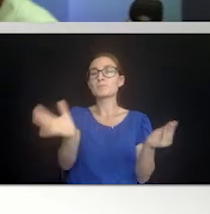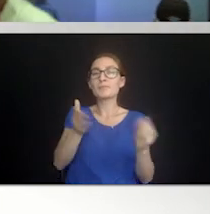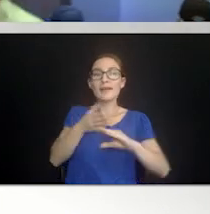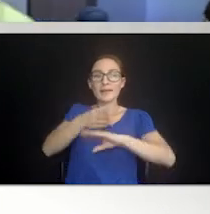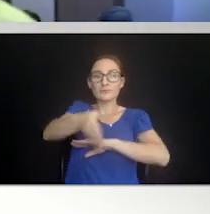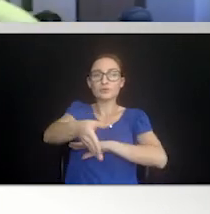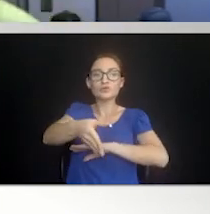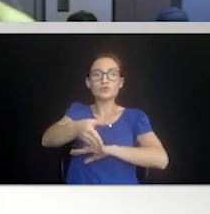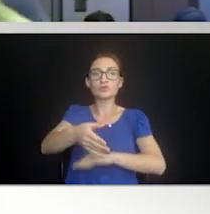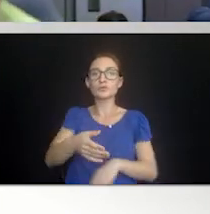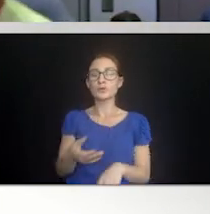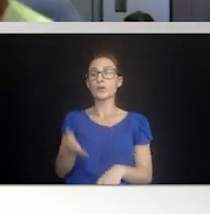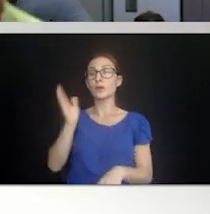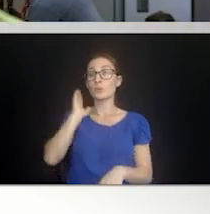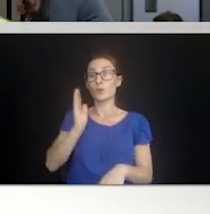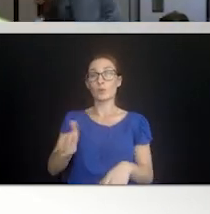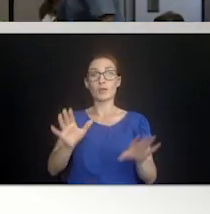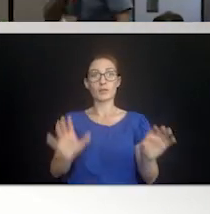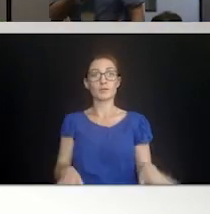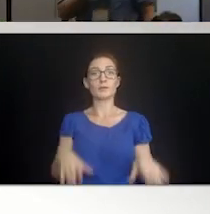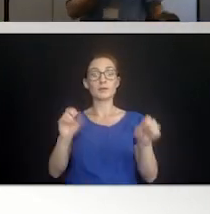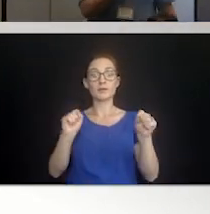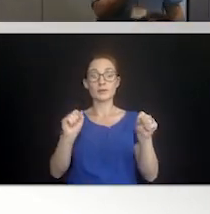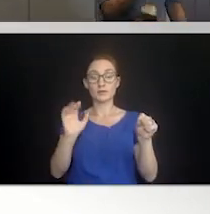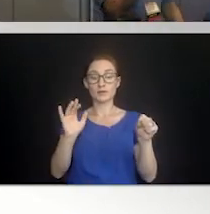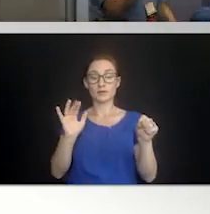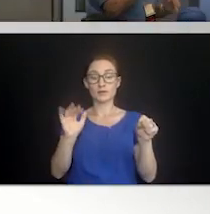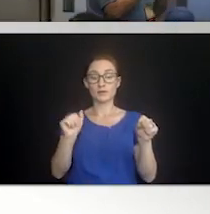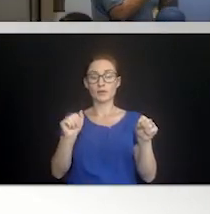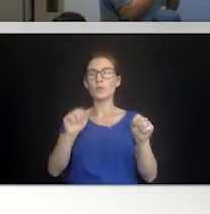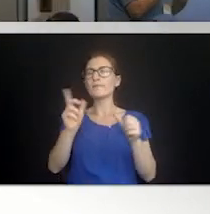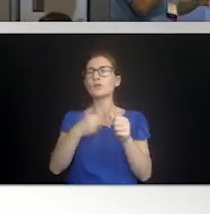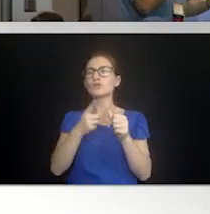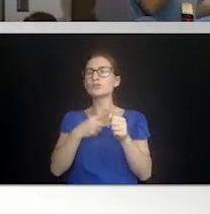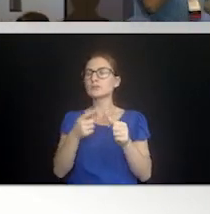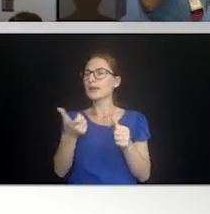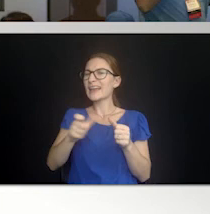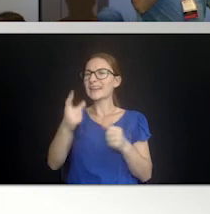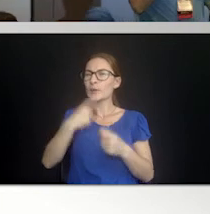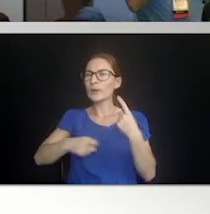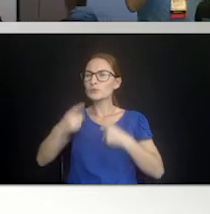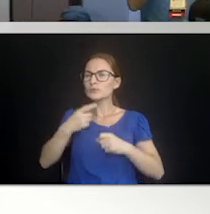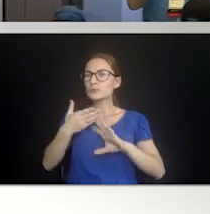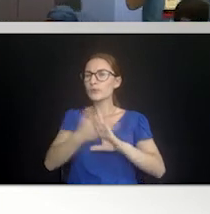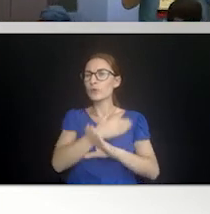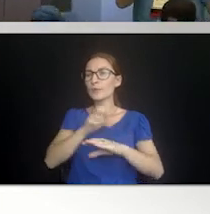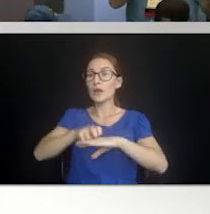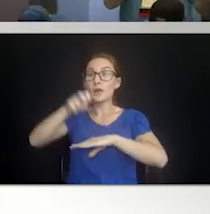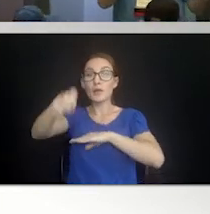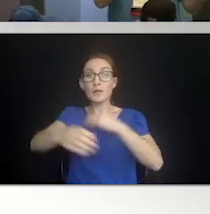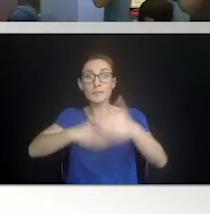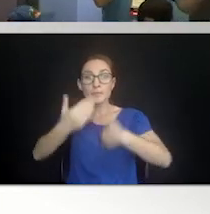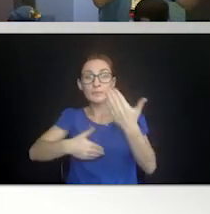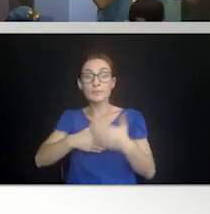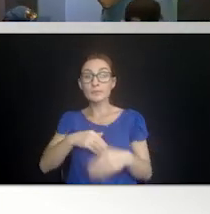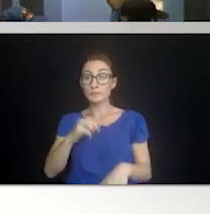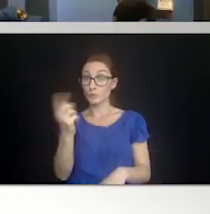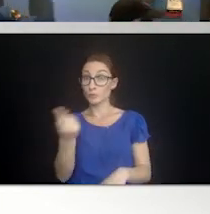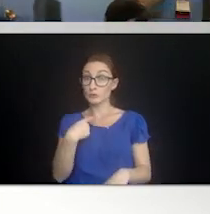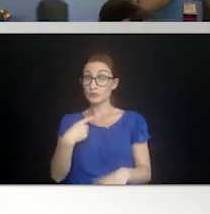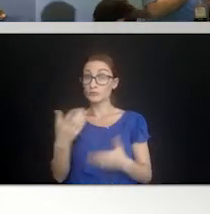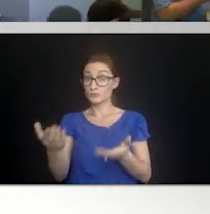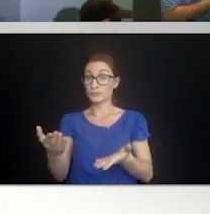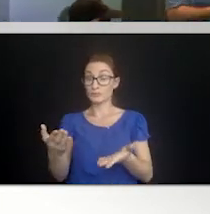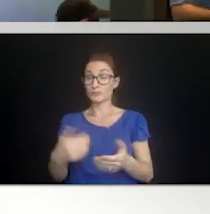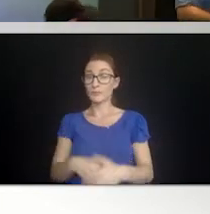after. And now we're going to be doing the first, does anybody have any questions before we get into the, yes?